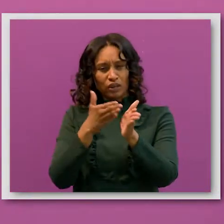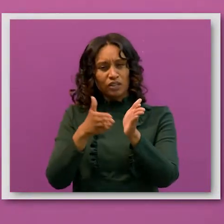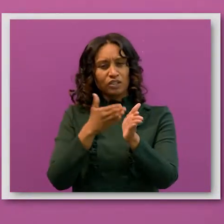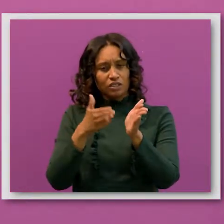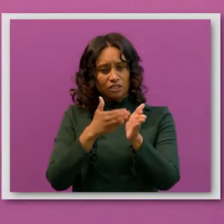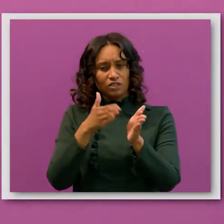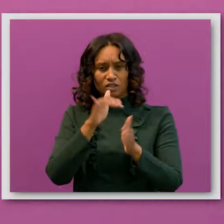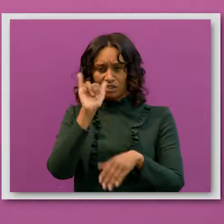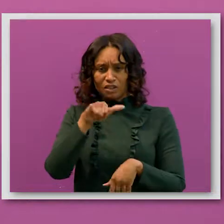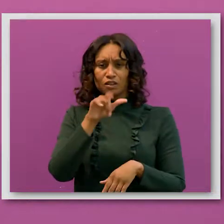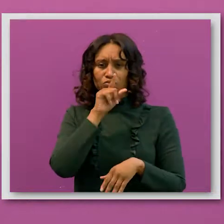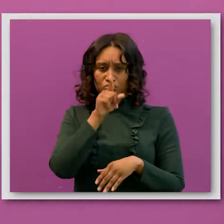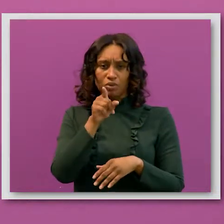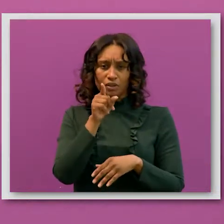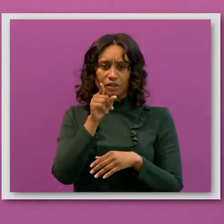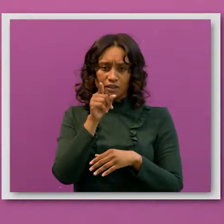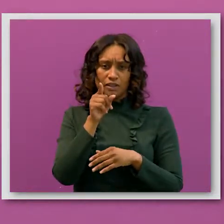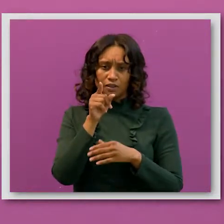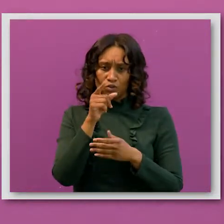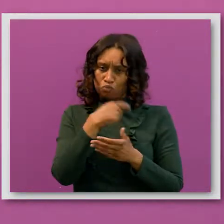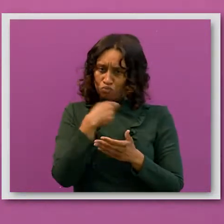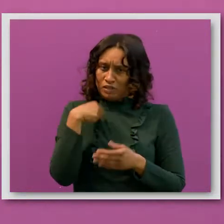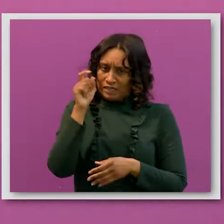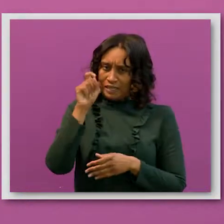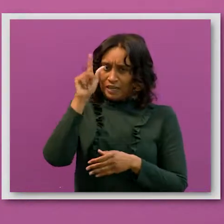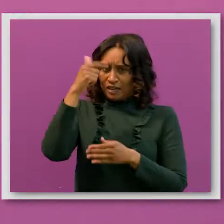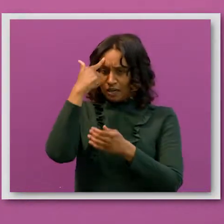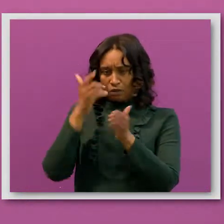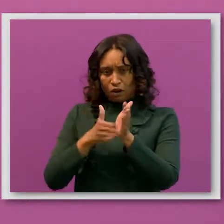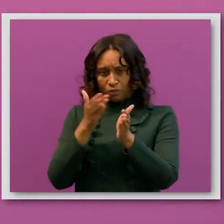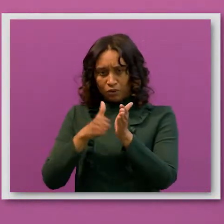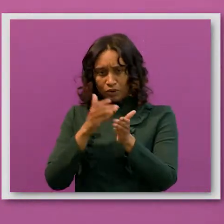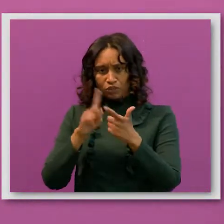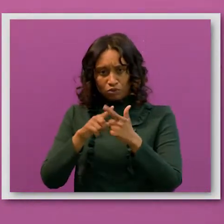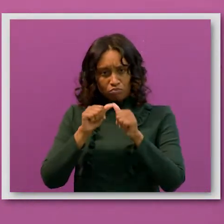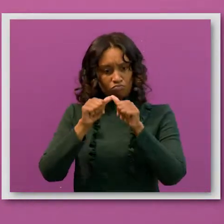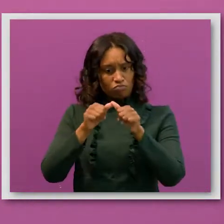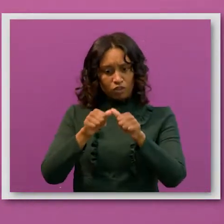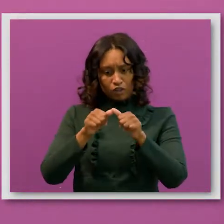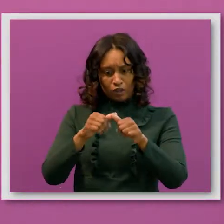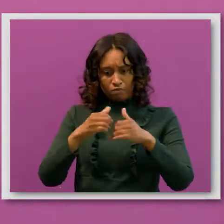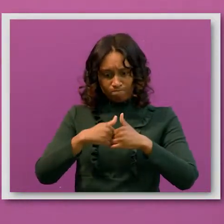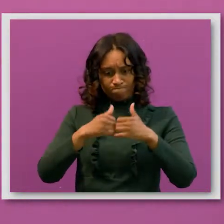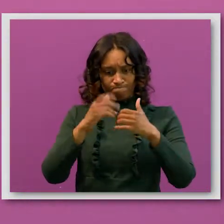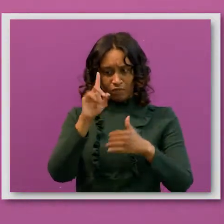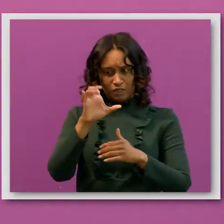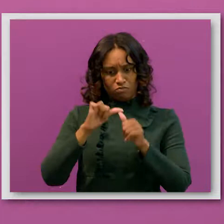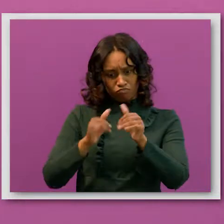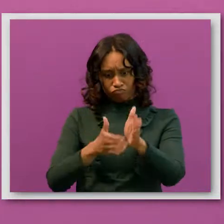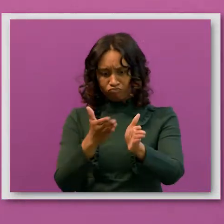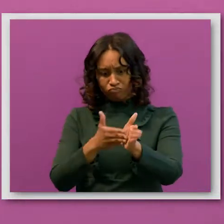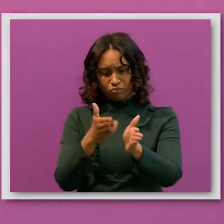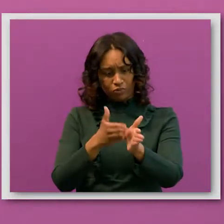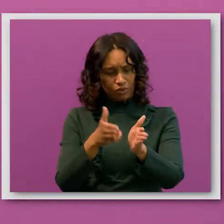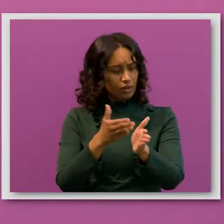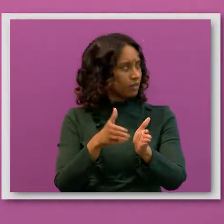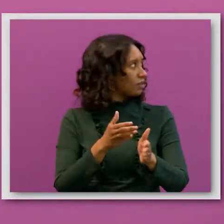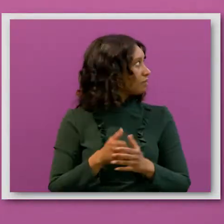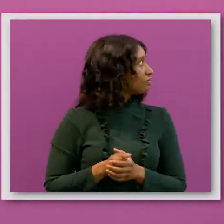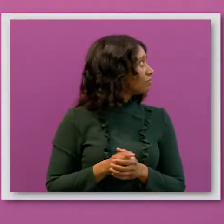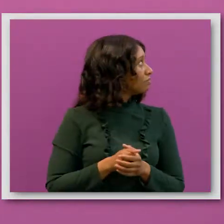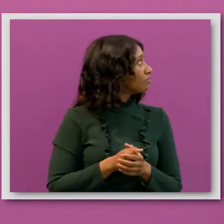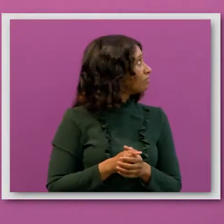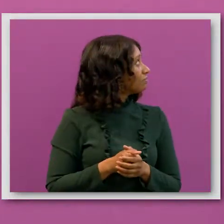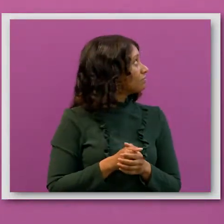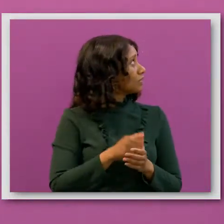this is really what provides the backbone of our government. This pays for our human resources functions, our purchasing functions, and also